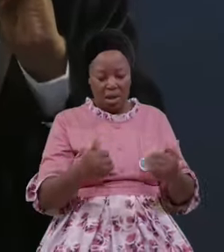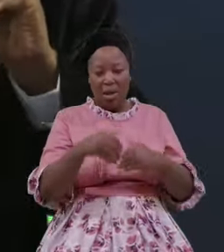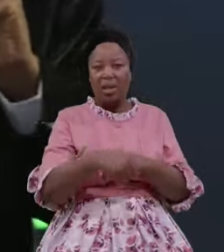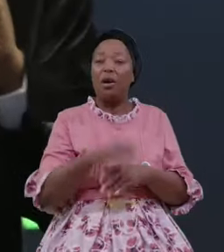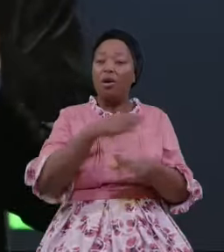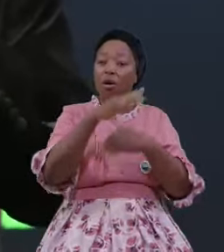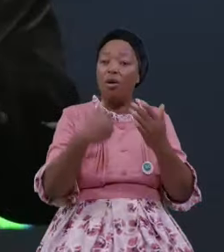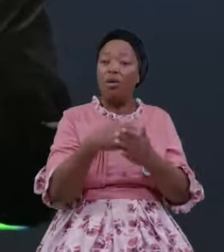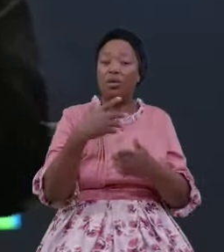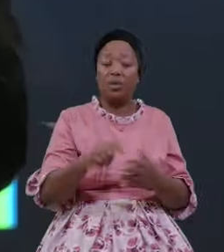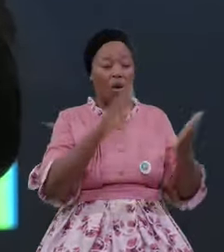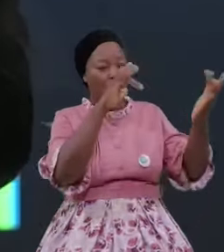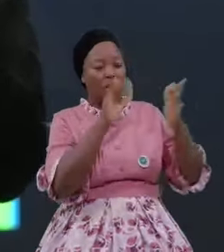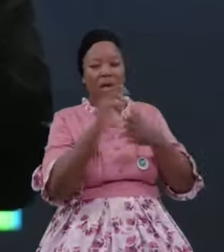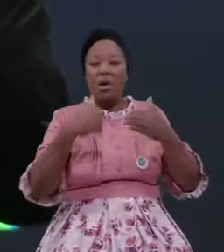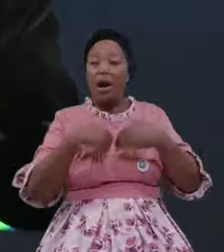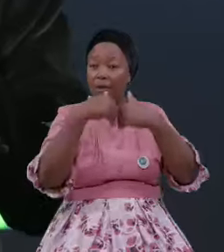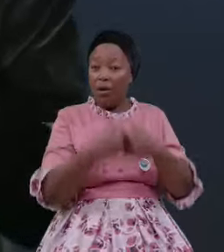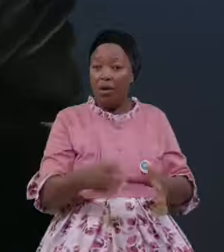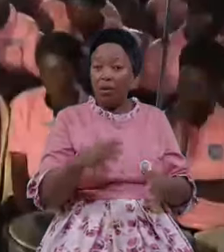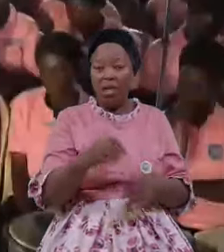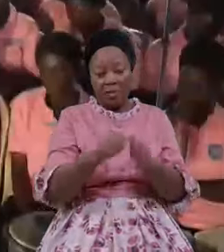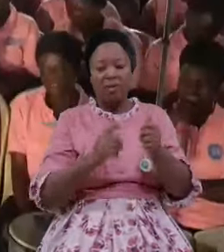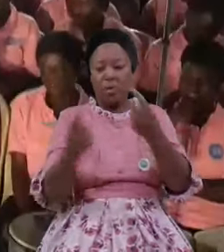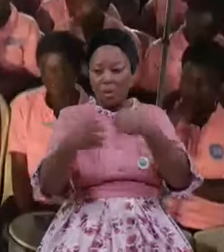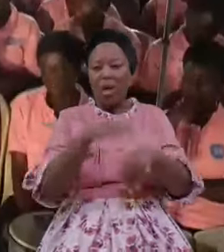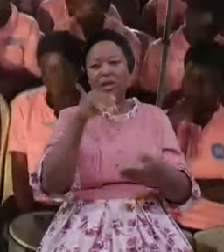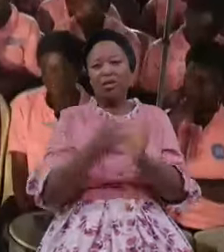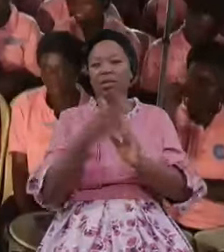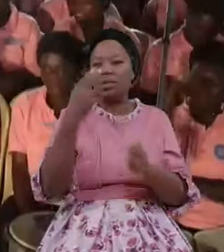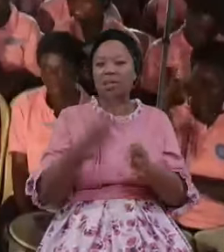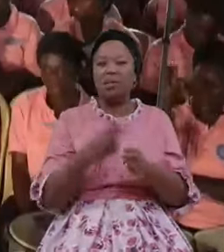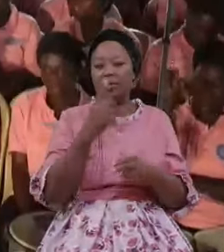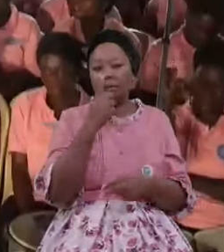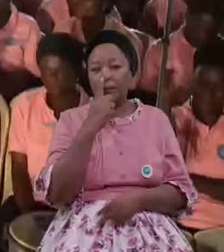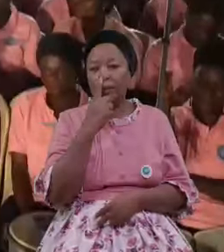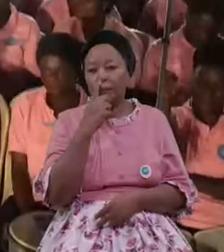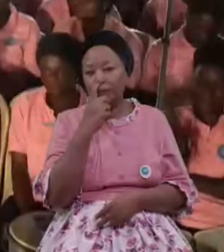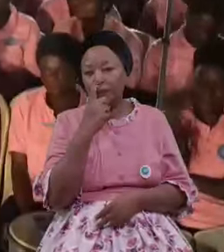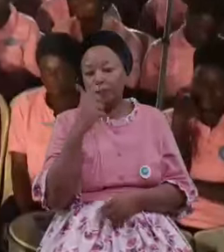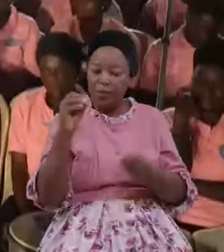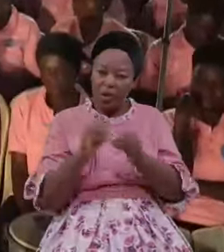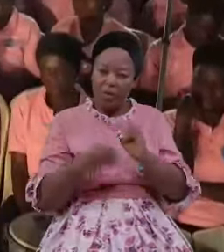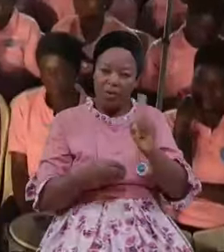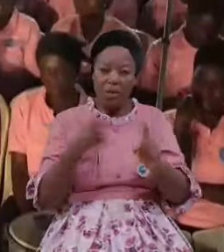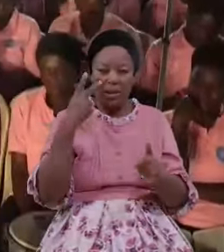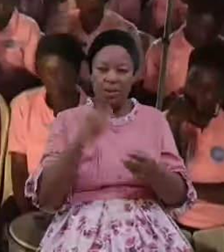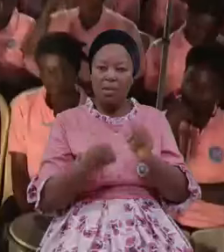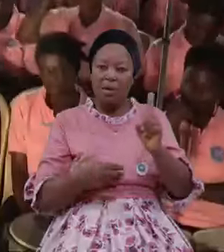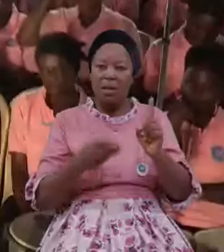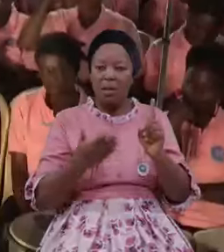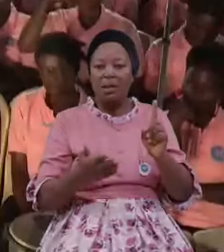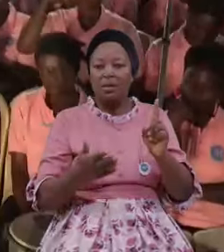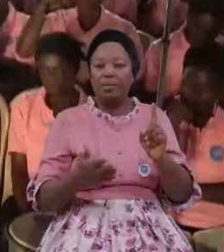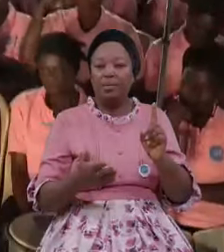hope you have lost, everything will come back. Look at number one there. Number one, we're